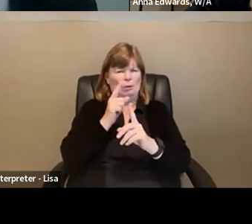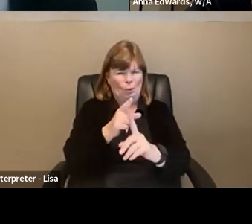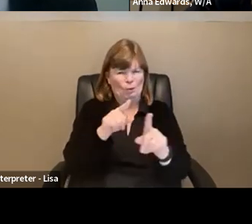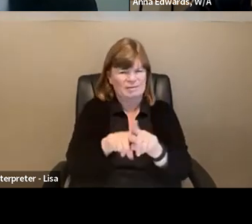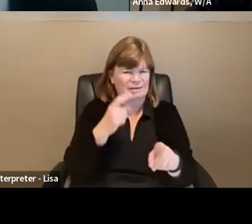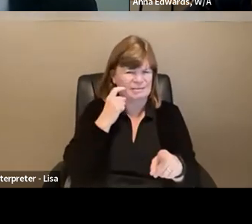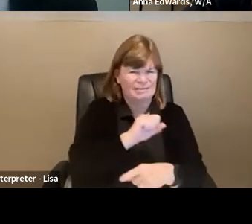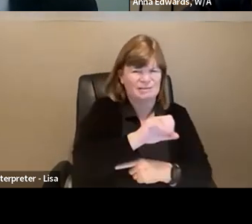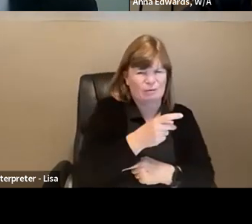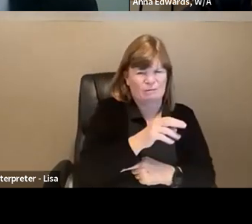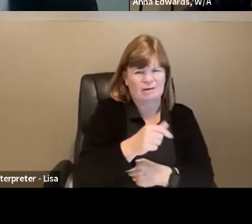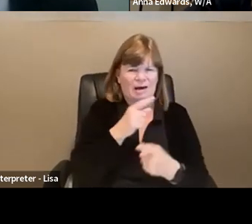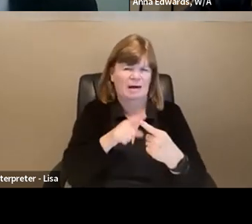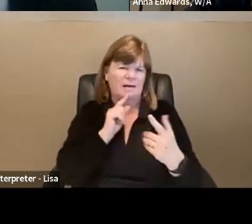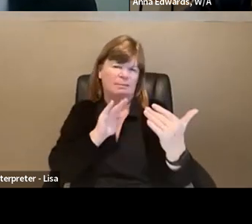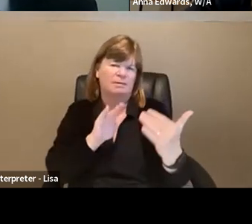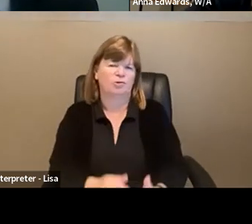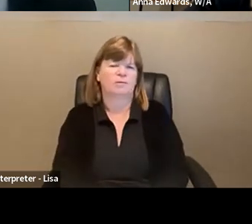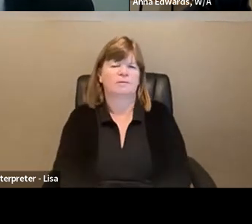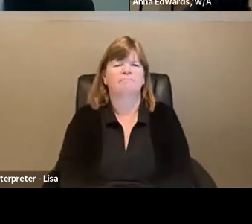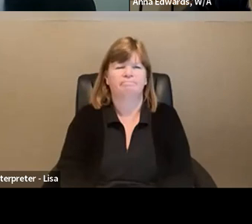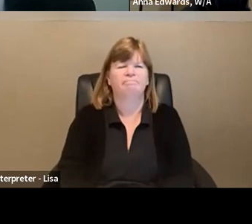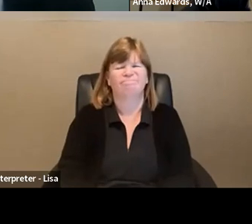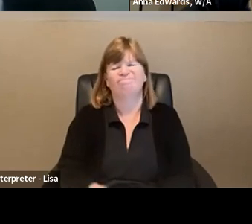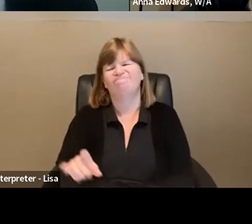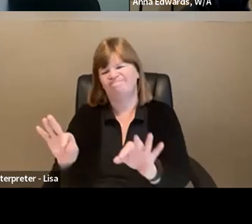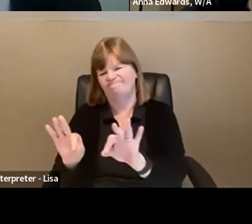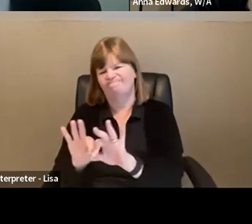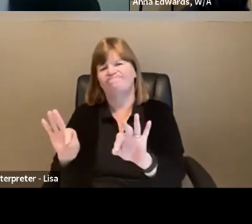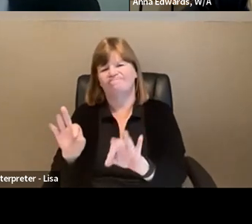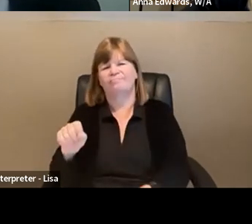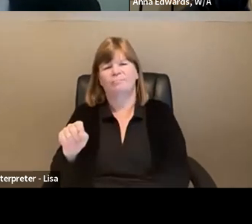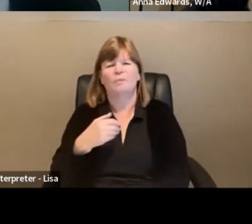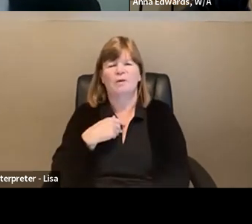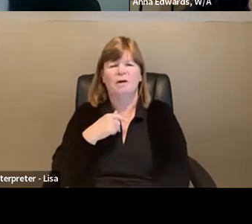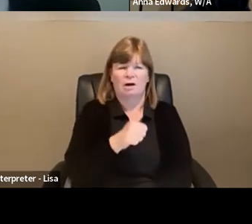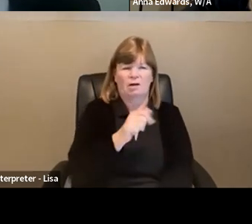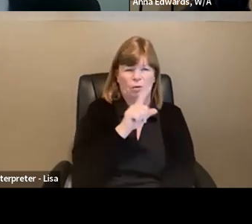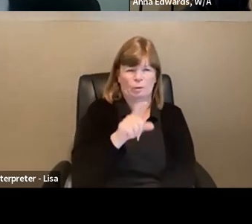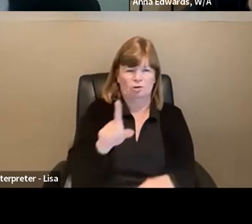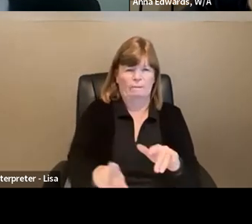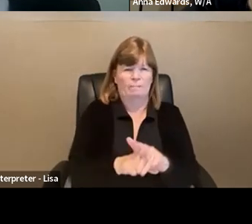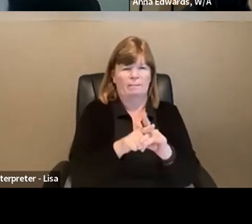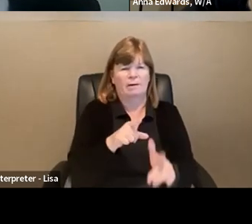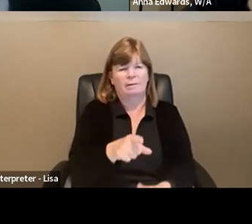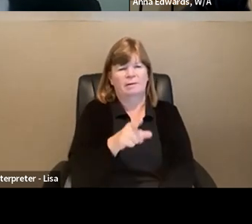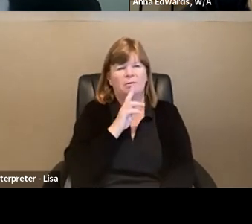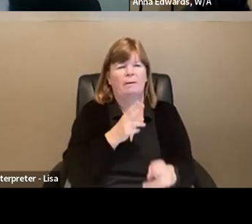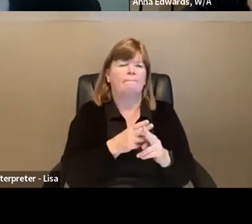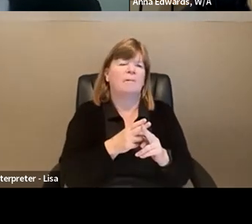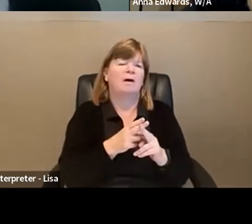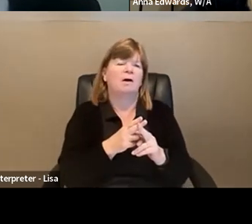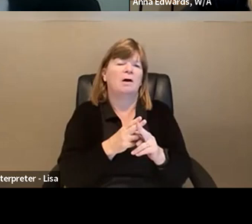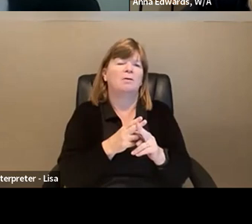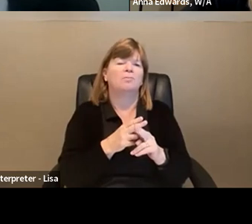and expectations. So important. We had another question come in about